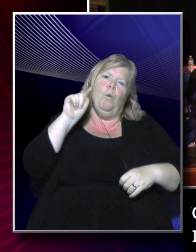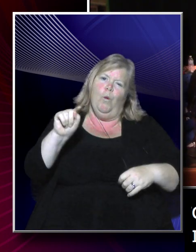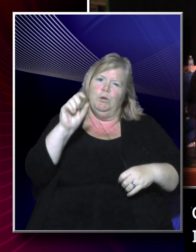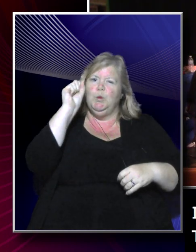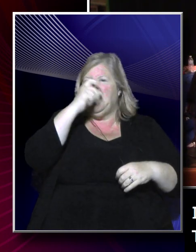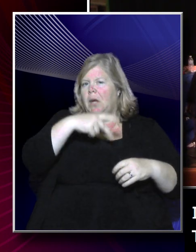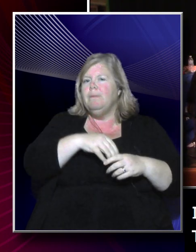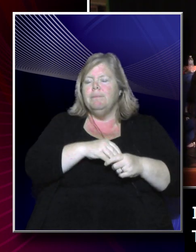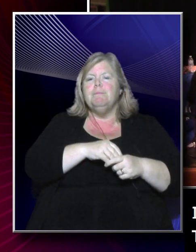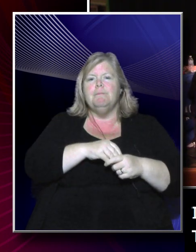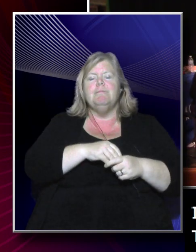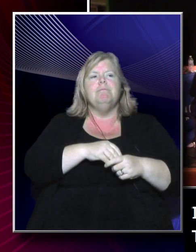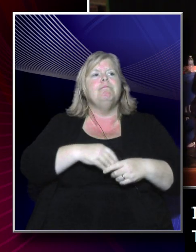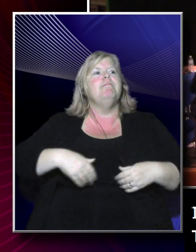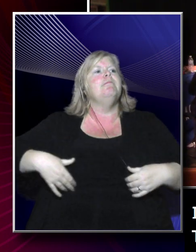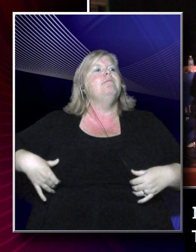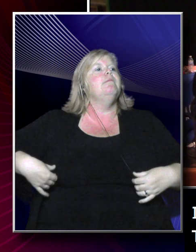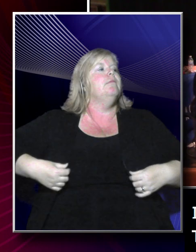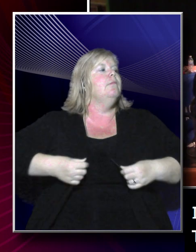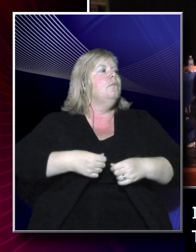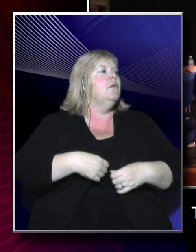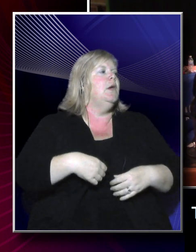Okay.